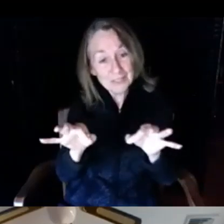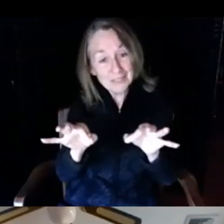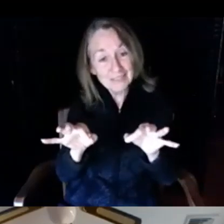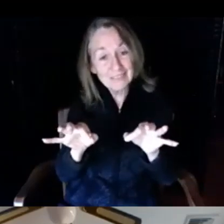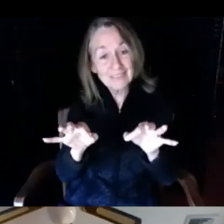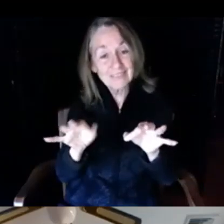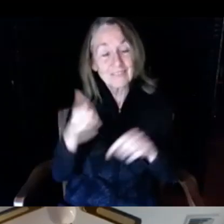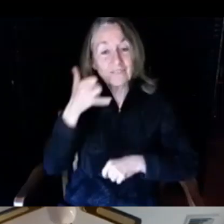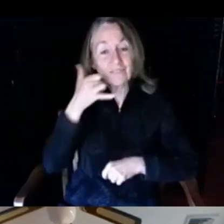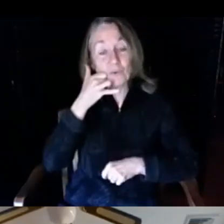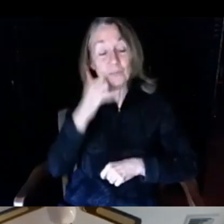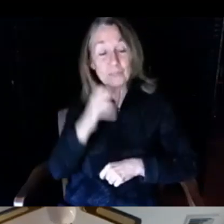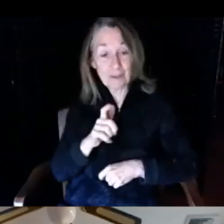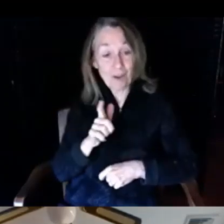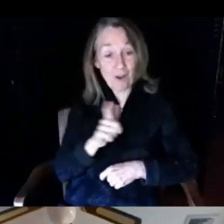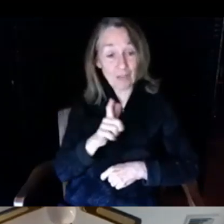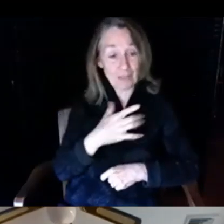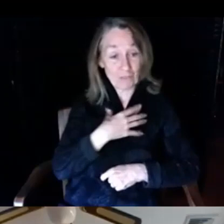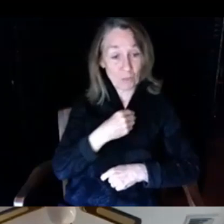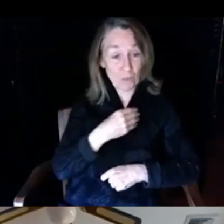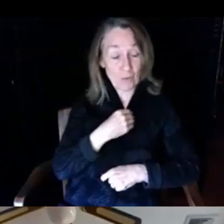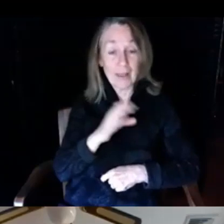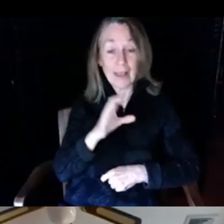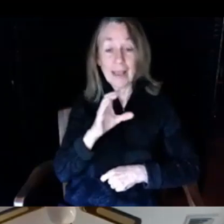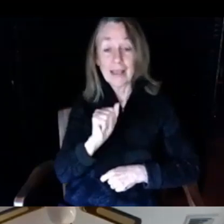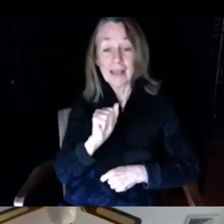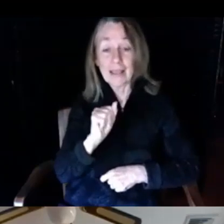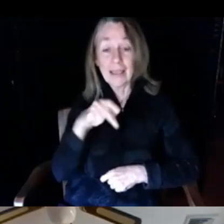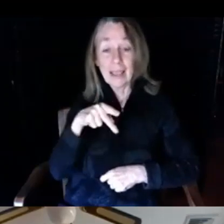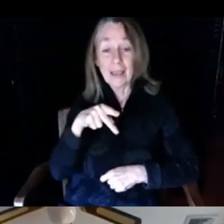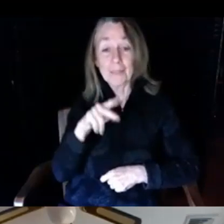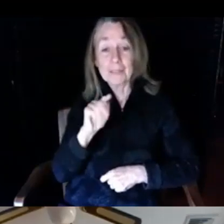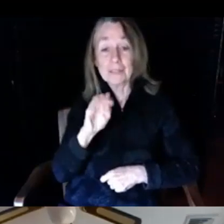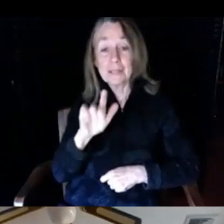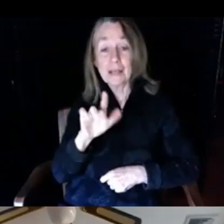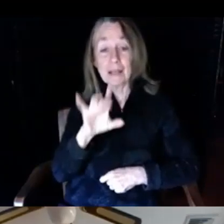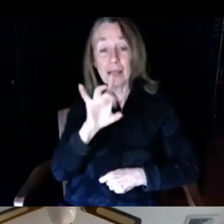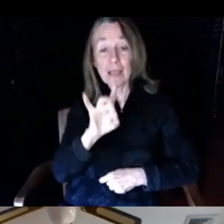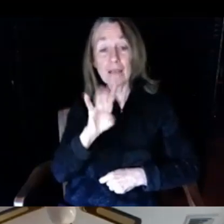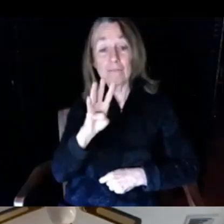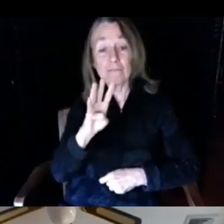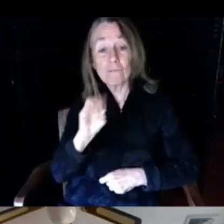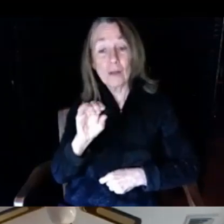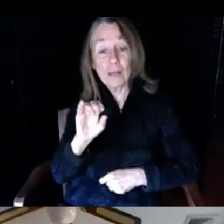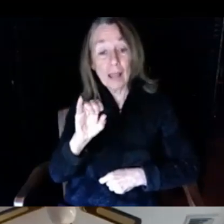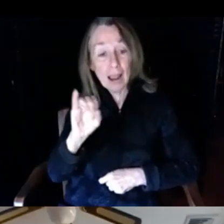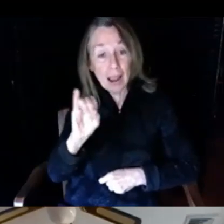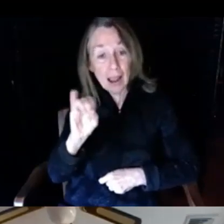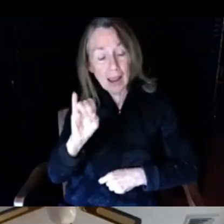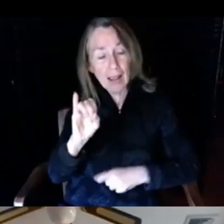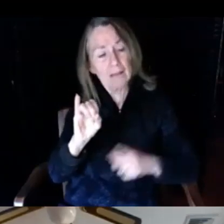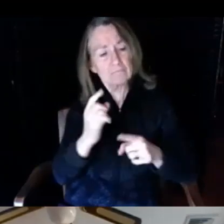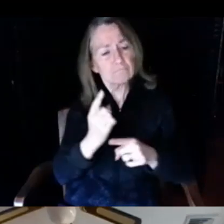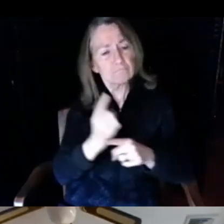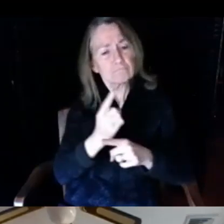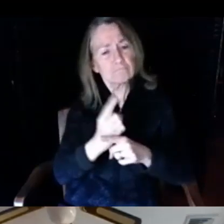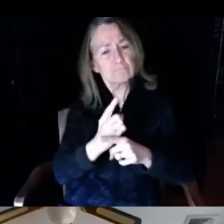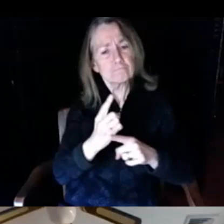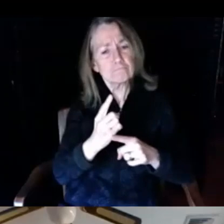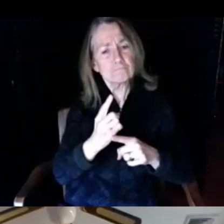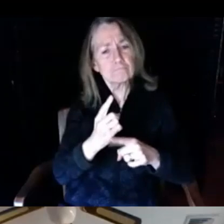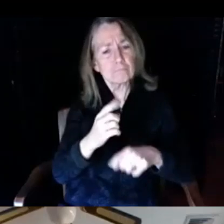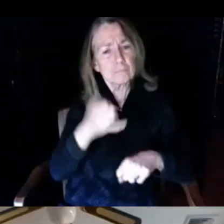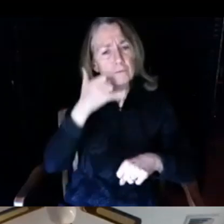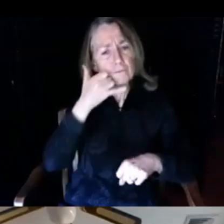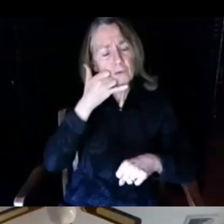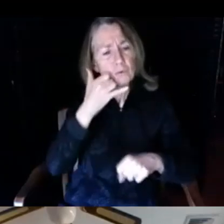The one on the left, the white one, is the Caption 840i. That just looks more like a standard telephone. So again,